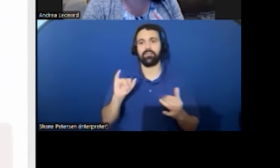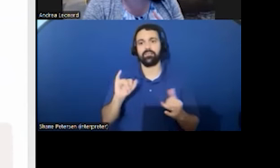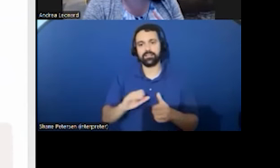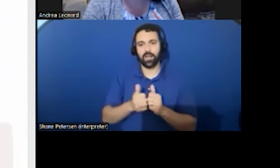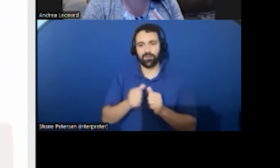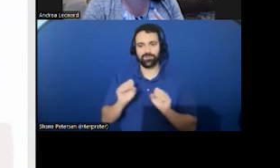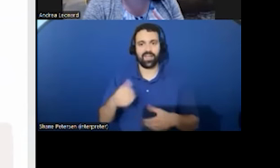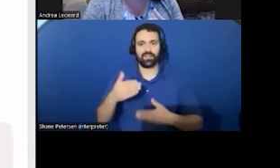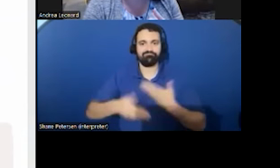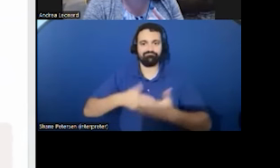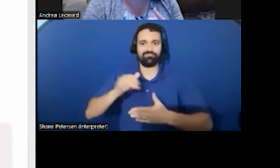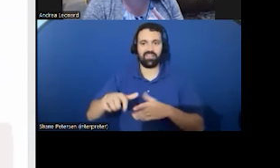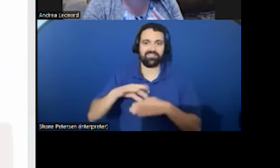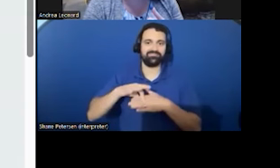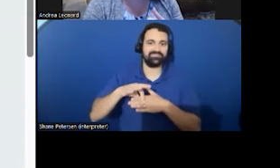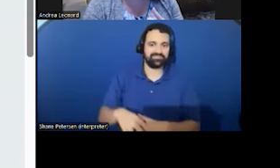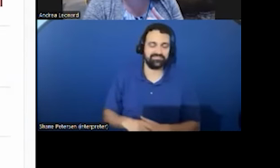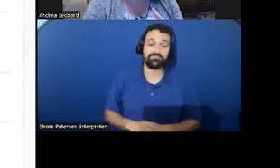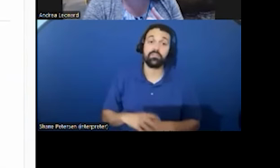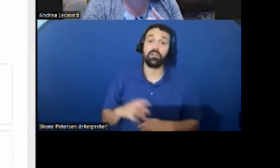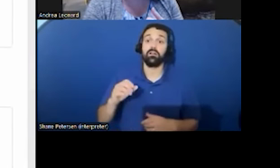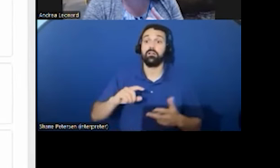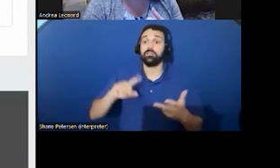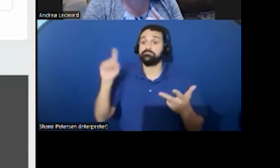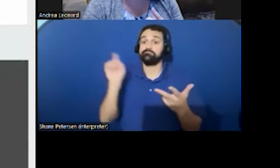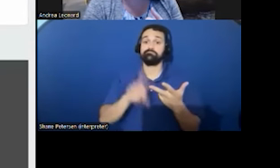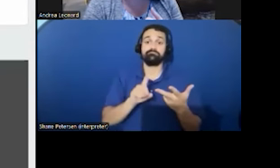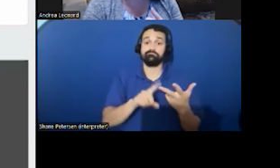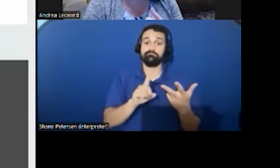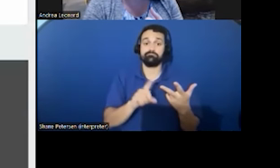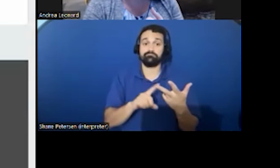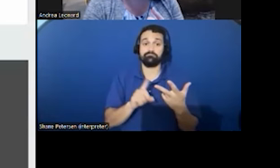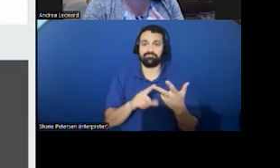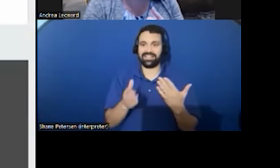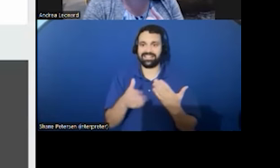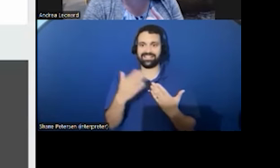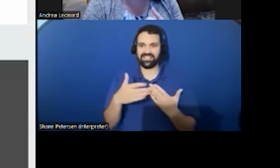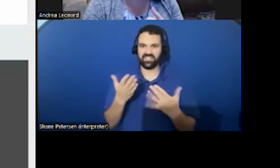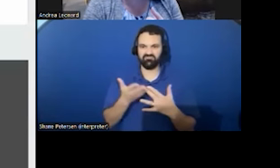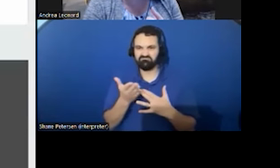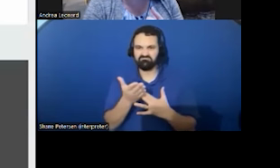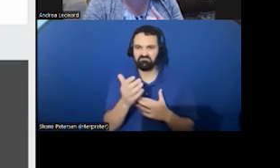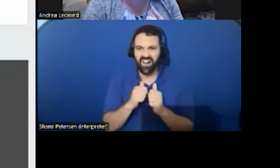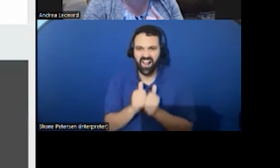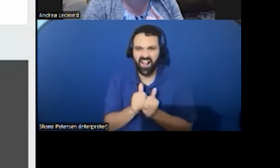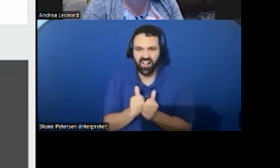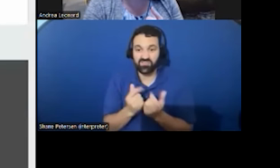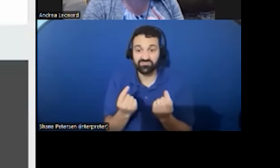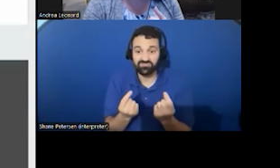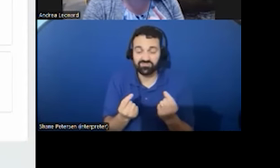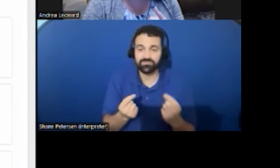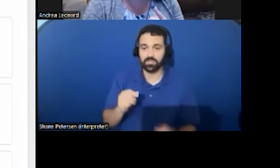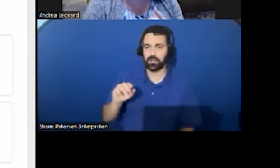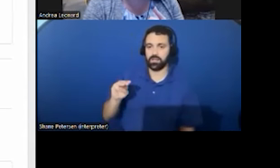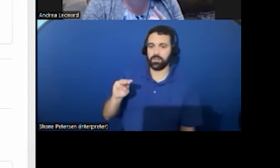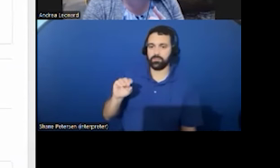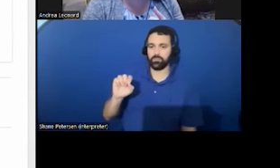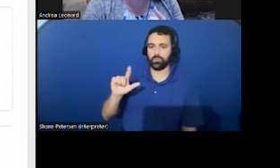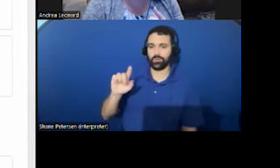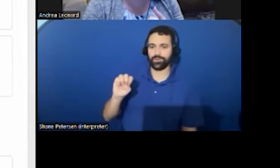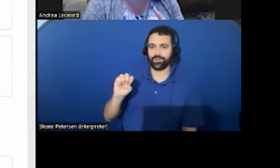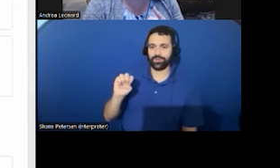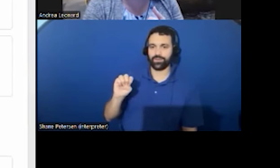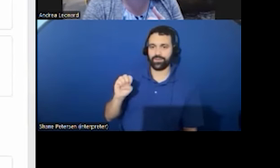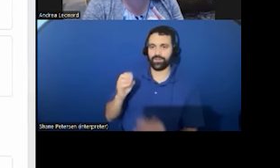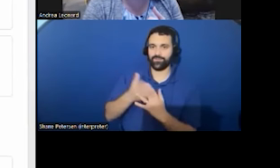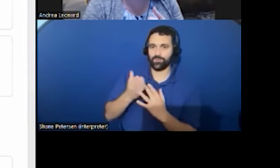A third method of processing content and making it easier to navigate is the Moodle folder tool. Again, instead of